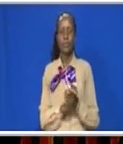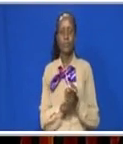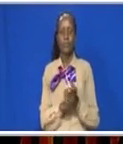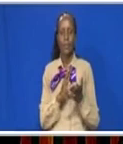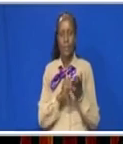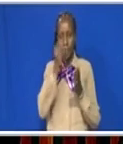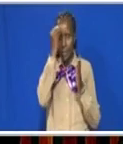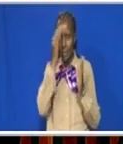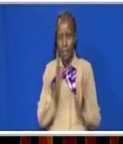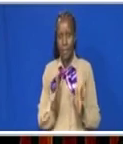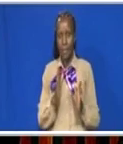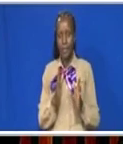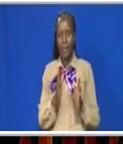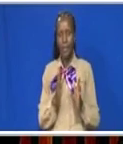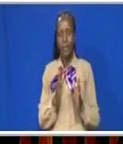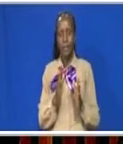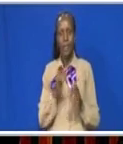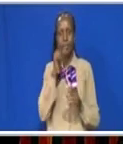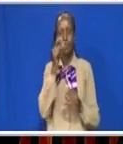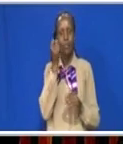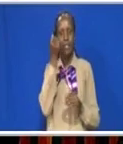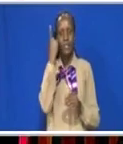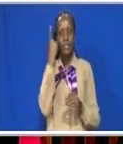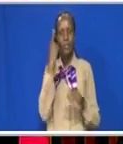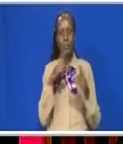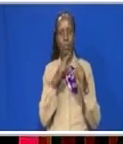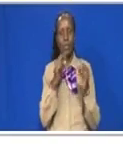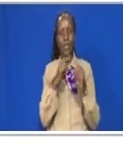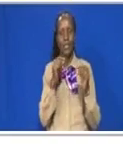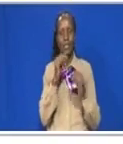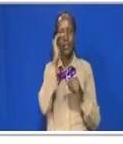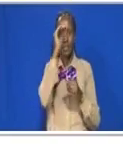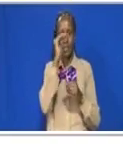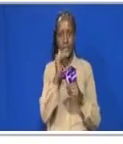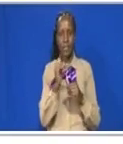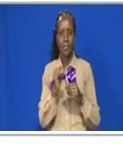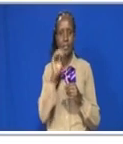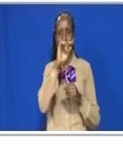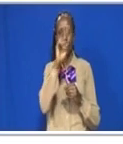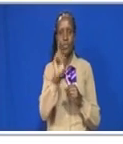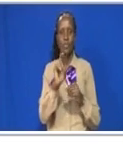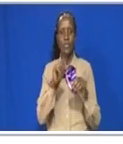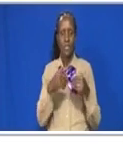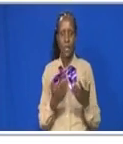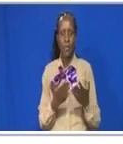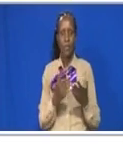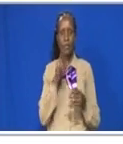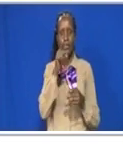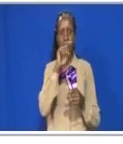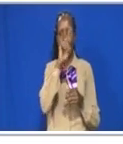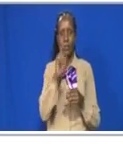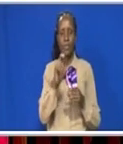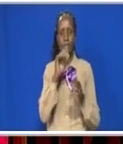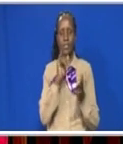Lana, what do you understand by the term structured questions? These are questions